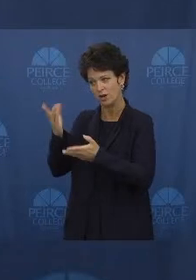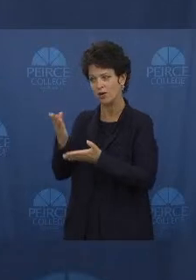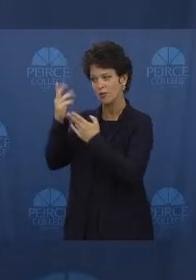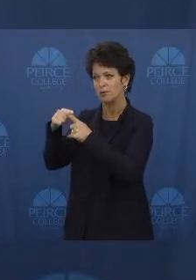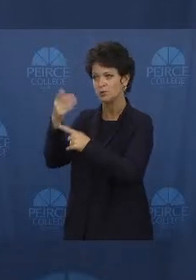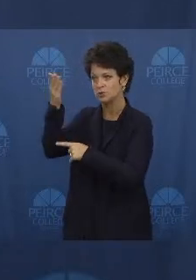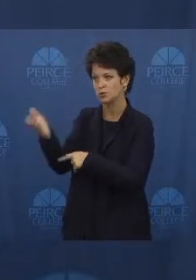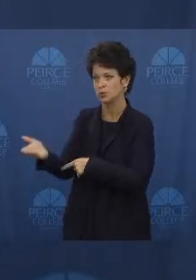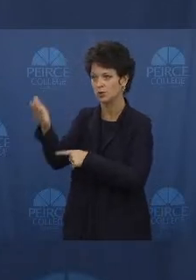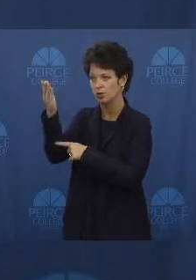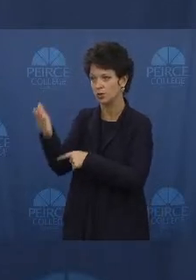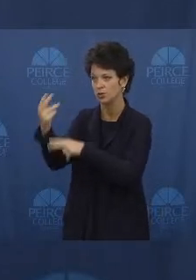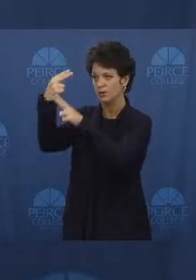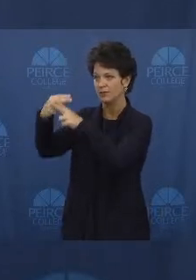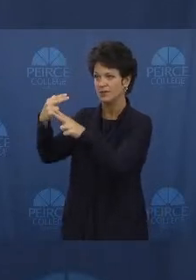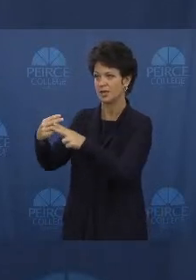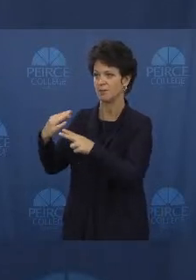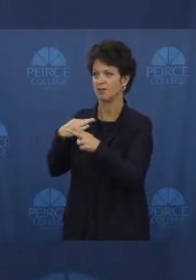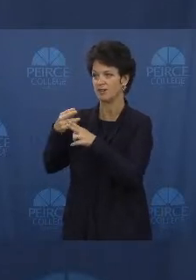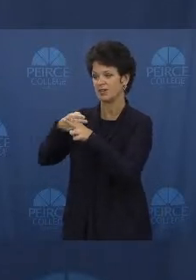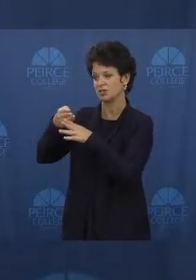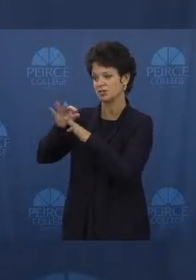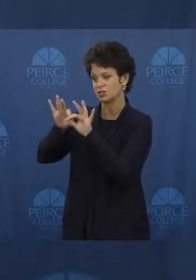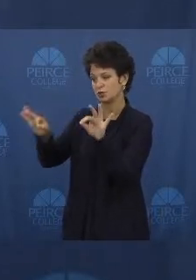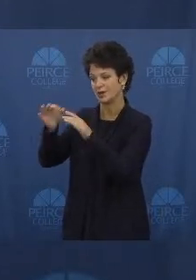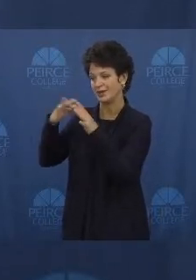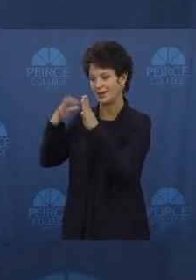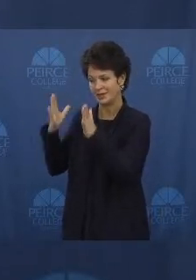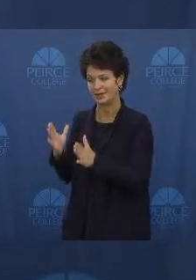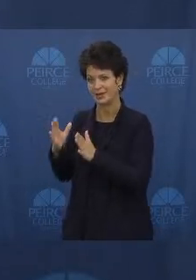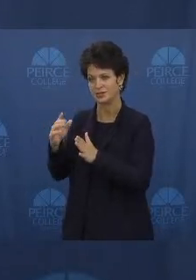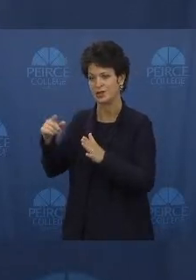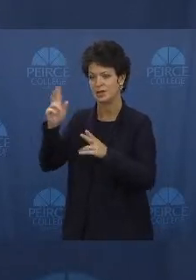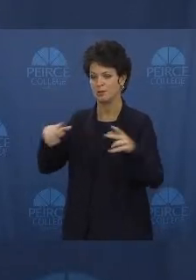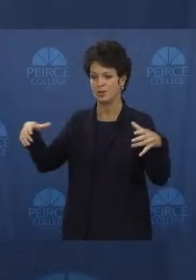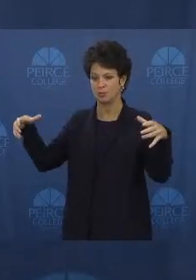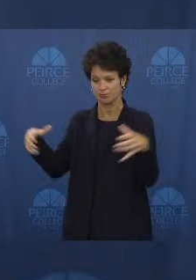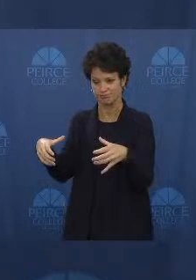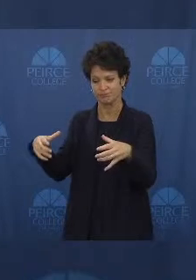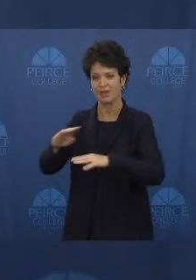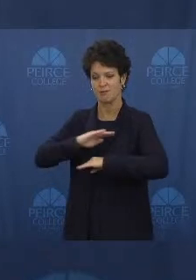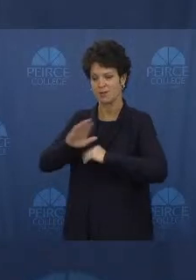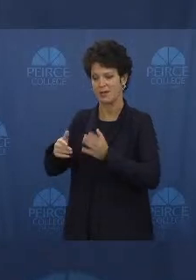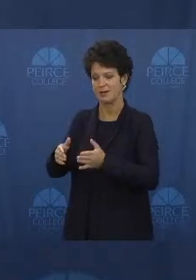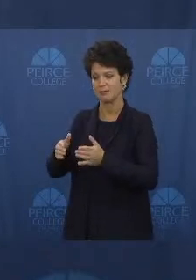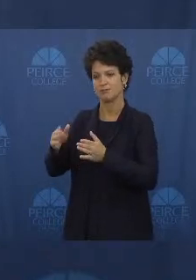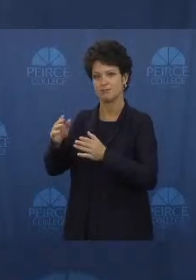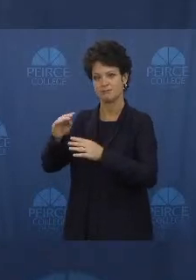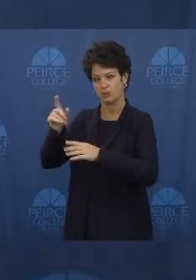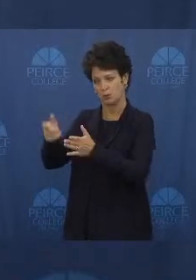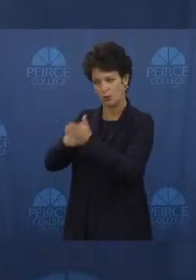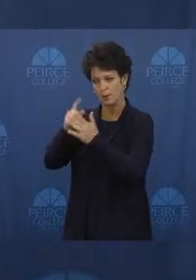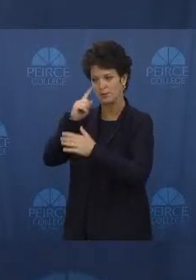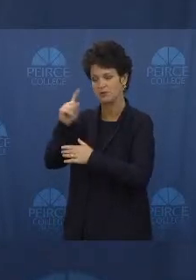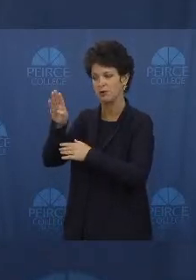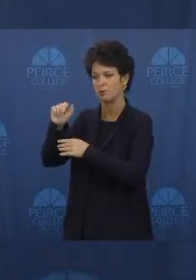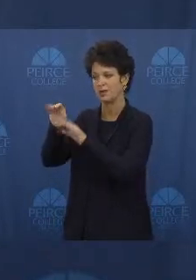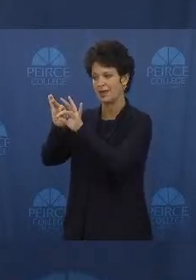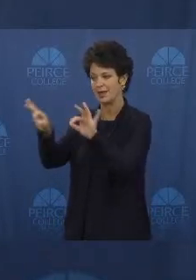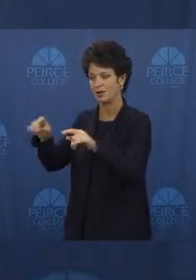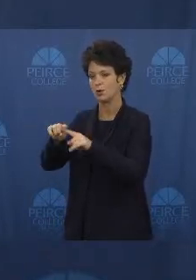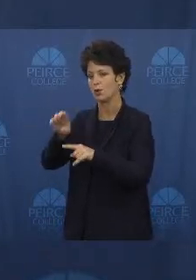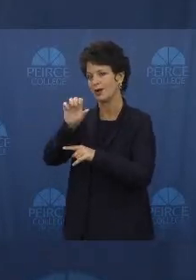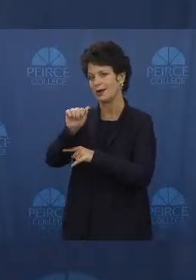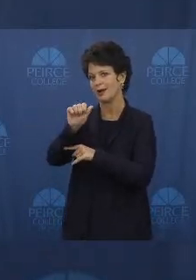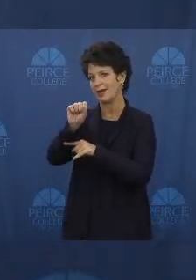to you the following list of degree candidates. Those gathered have met all the requirements for the Bachelor of Arts or Associate in Arts